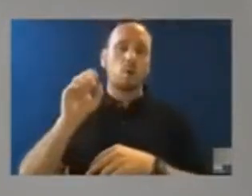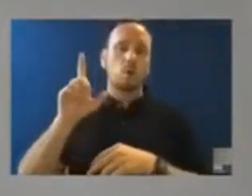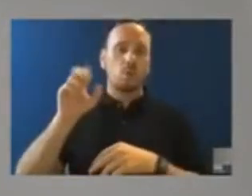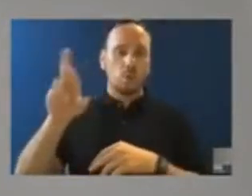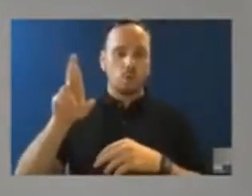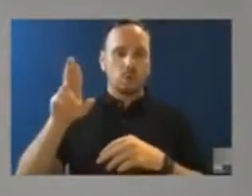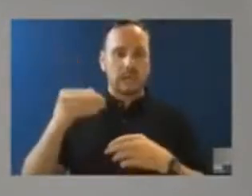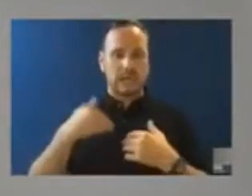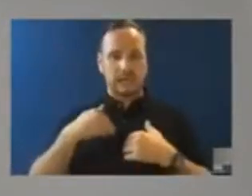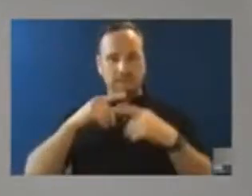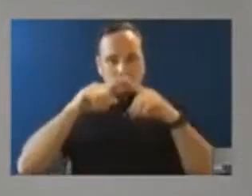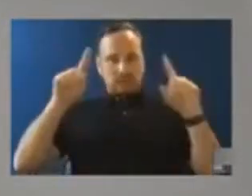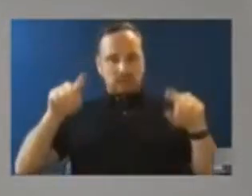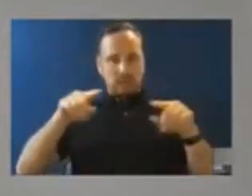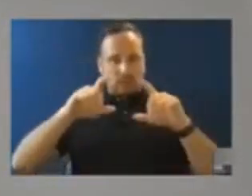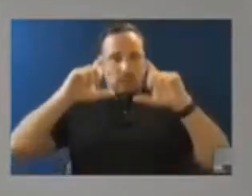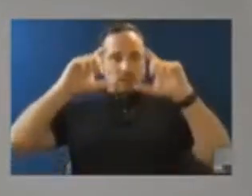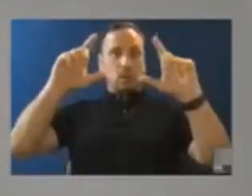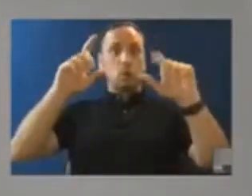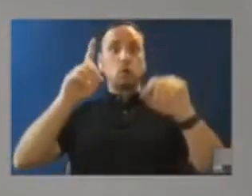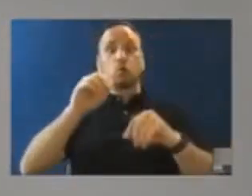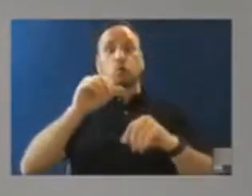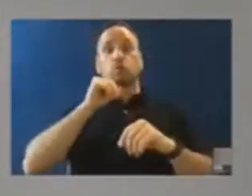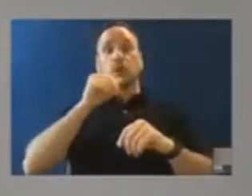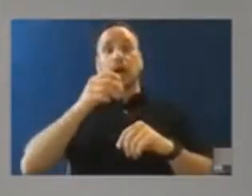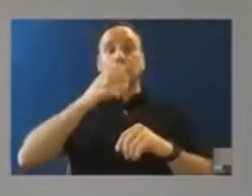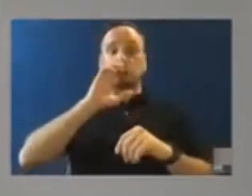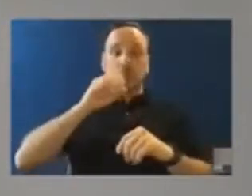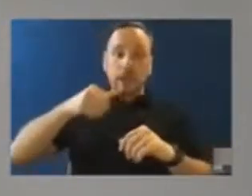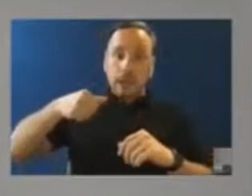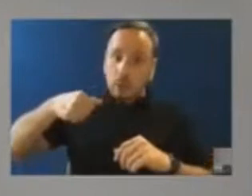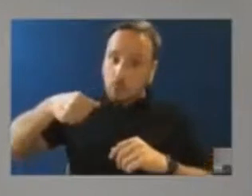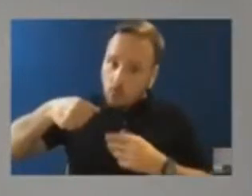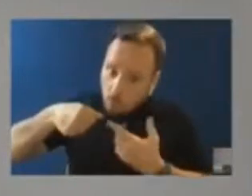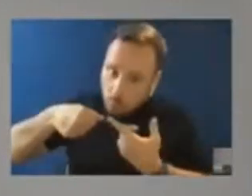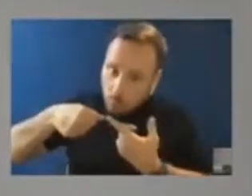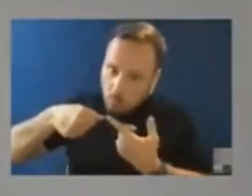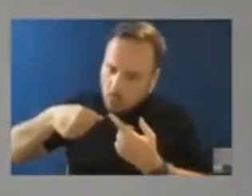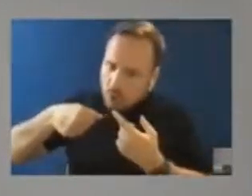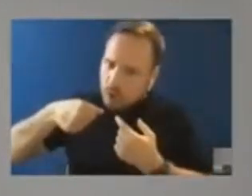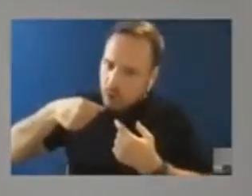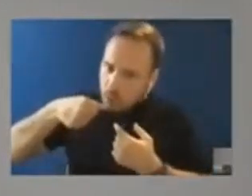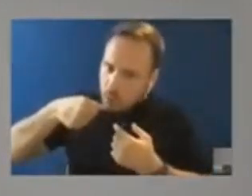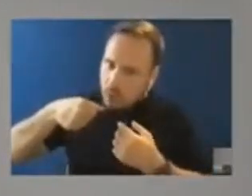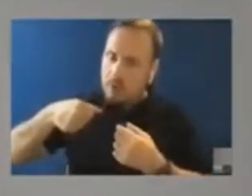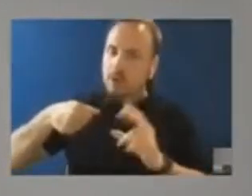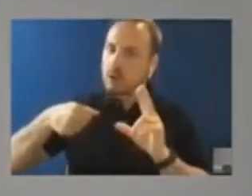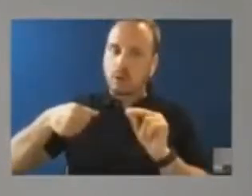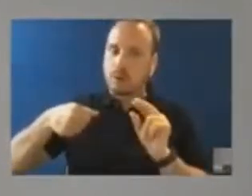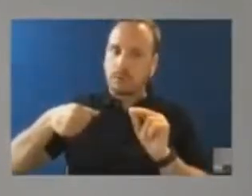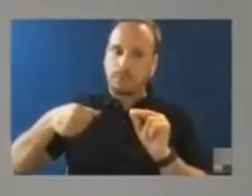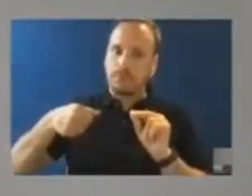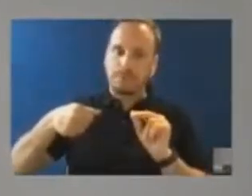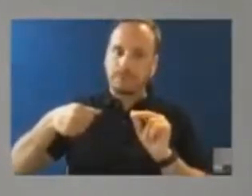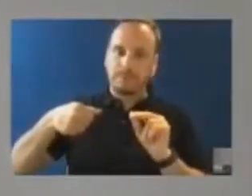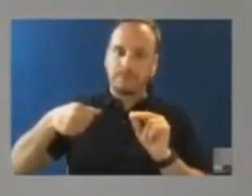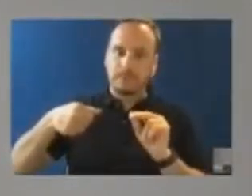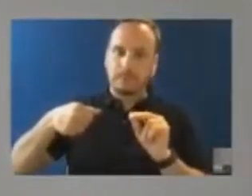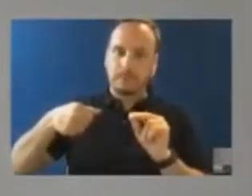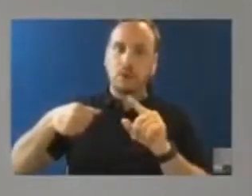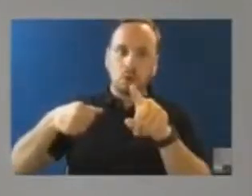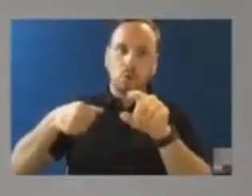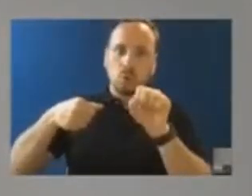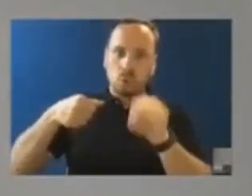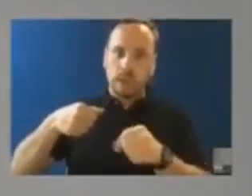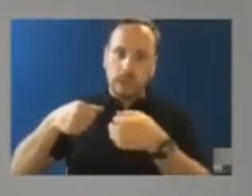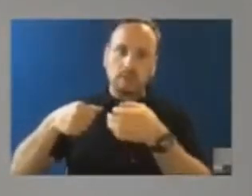everybody not to drink out of what we call a bubbler, so don't lean down and try to take a sip out of it. There will be a way that you can get water from that fountain,